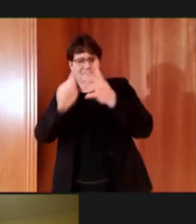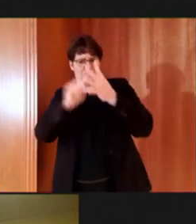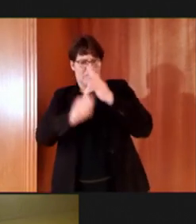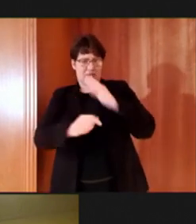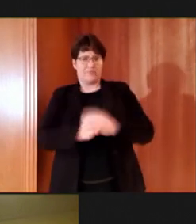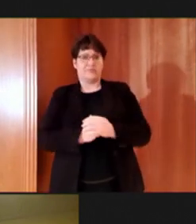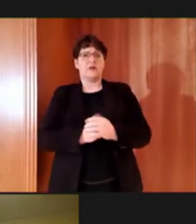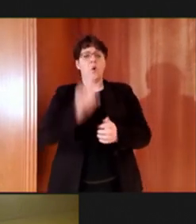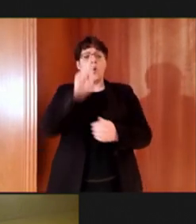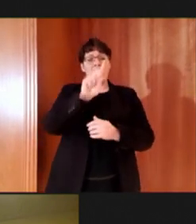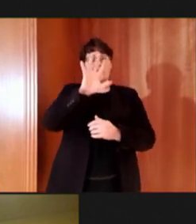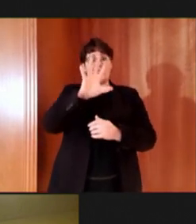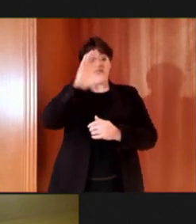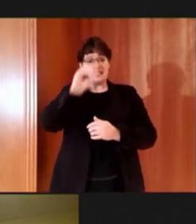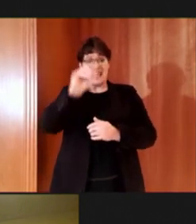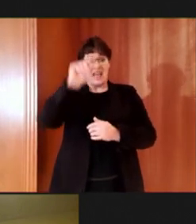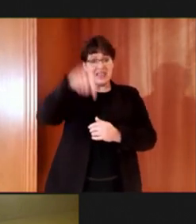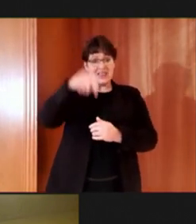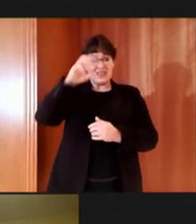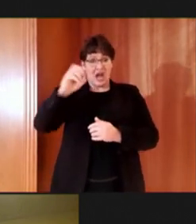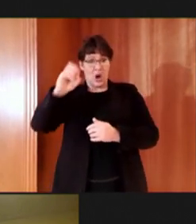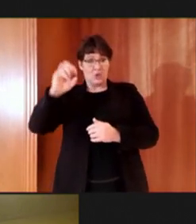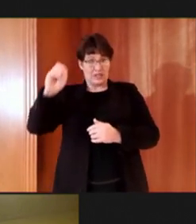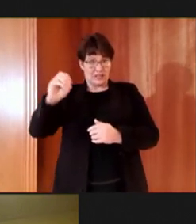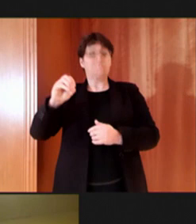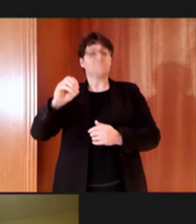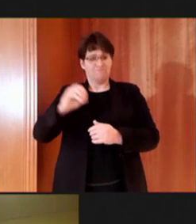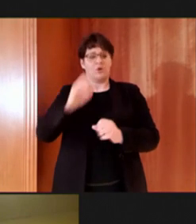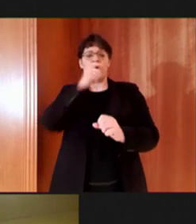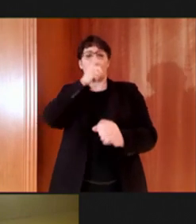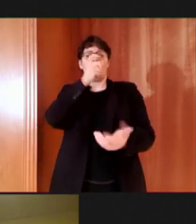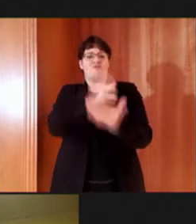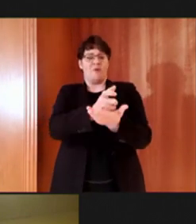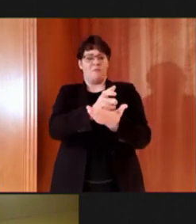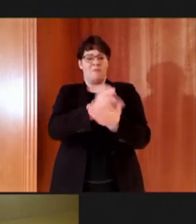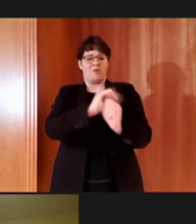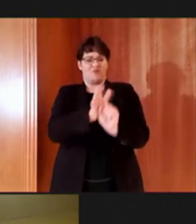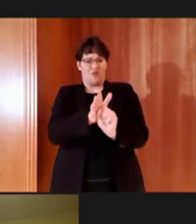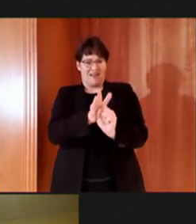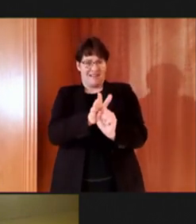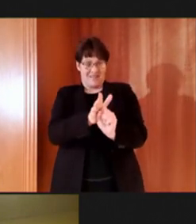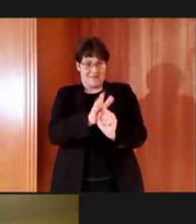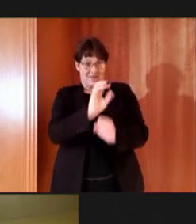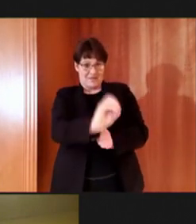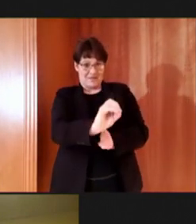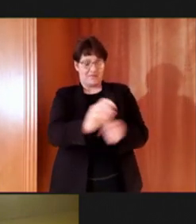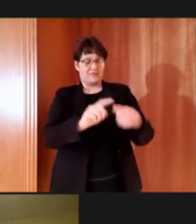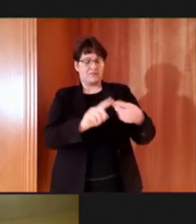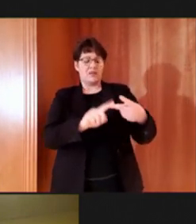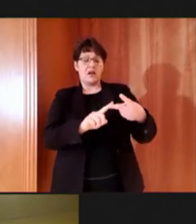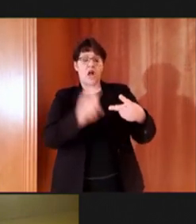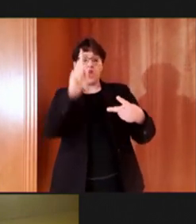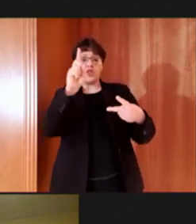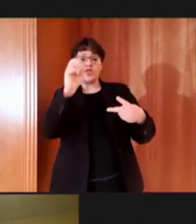over 150,000 confirmed cases of coronavirus, of which a third were